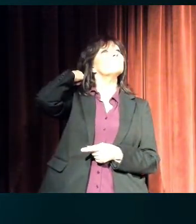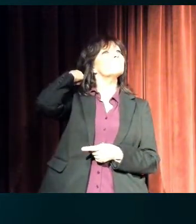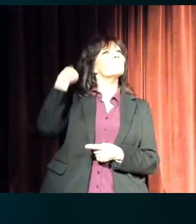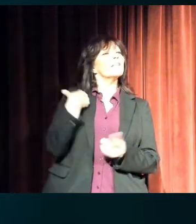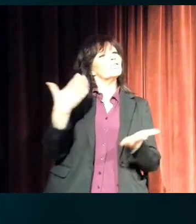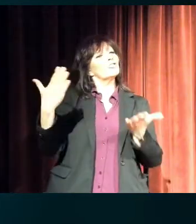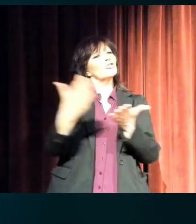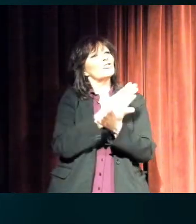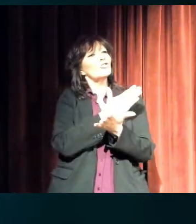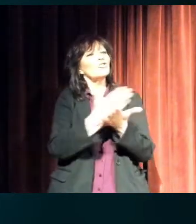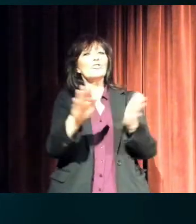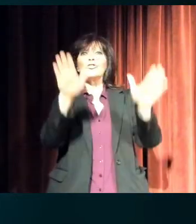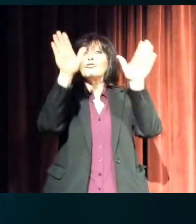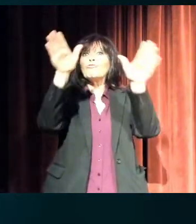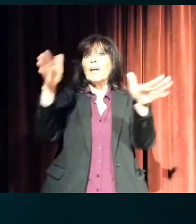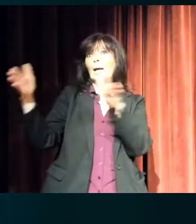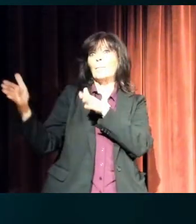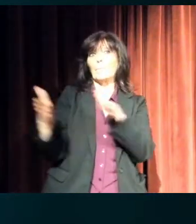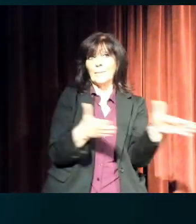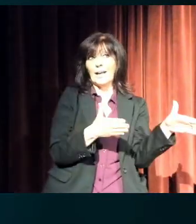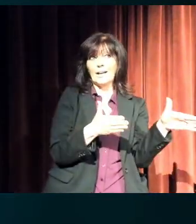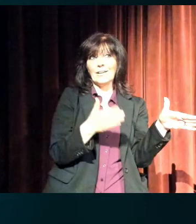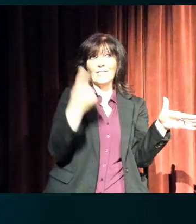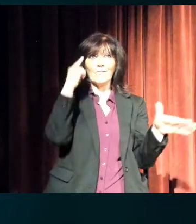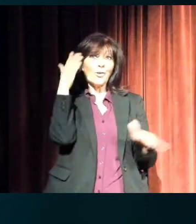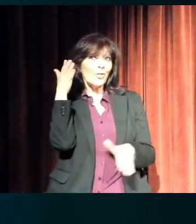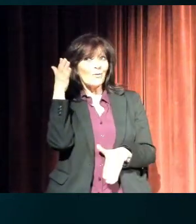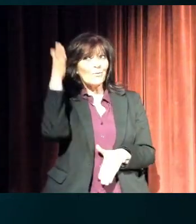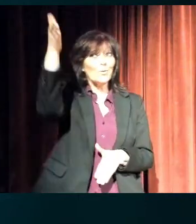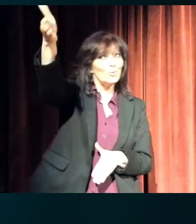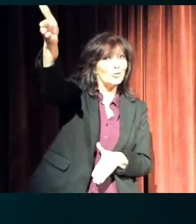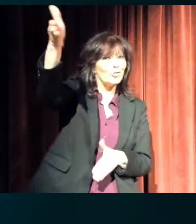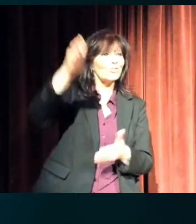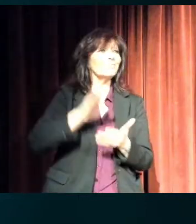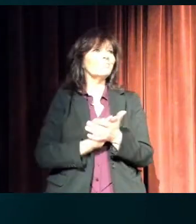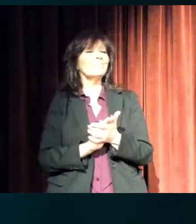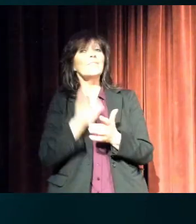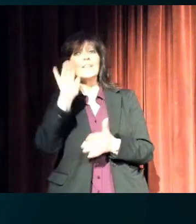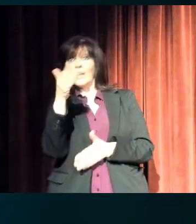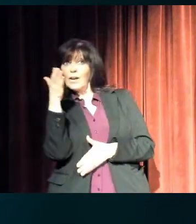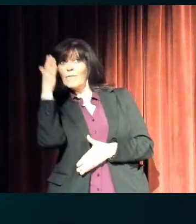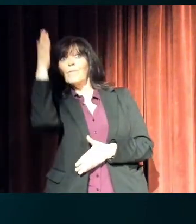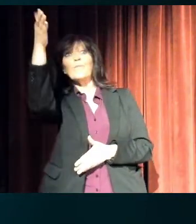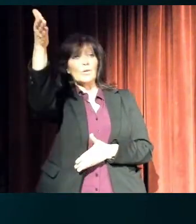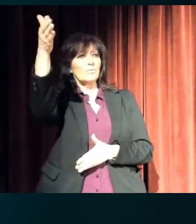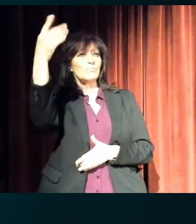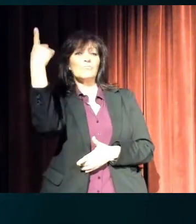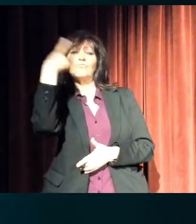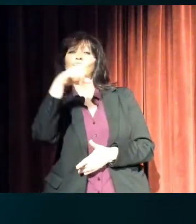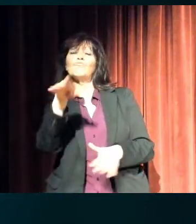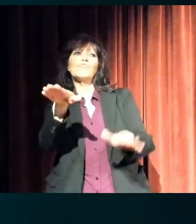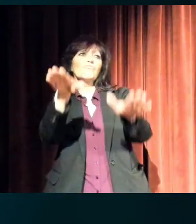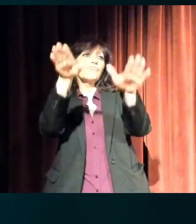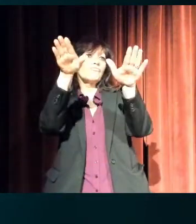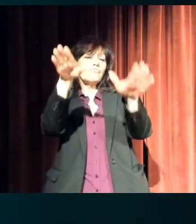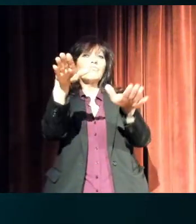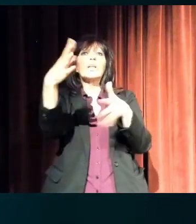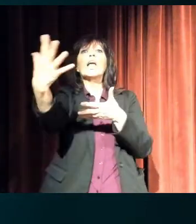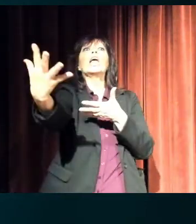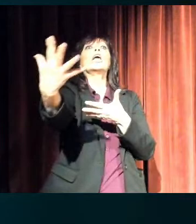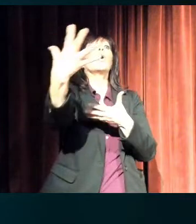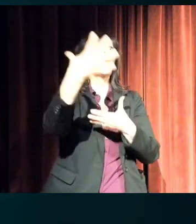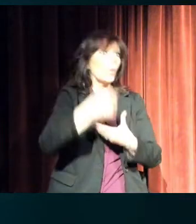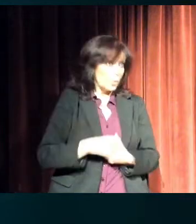and share the great plan for our future, a future that is promising,